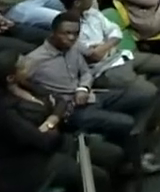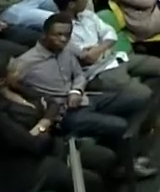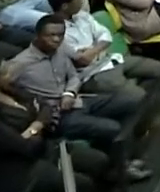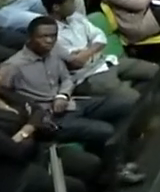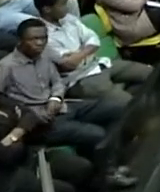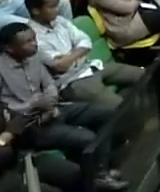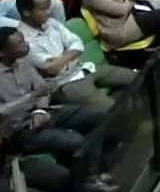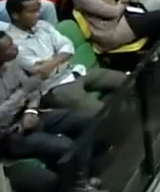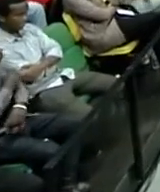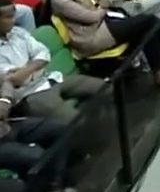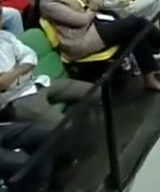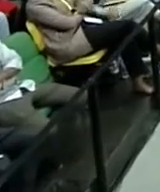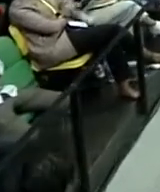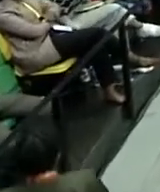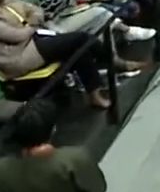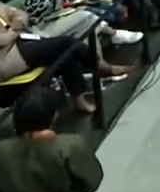Mwiriwe.